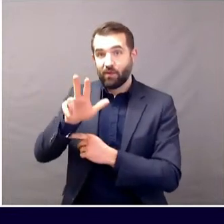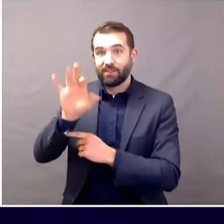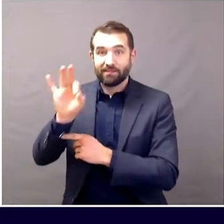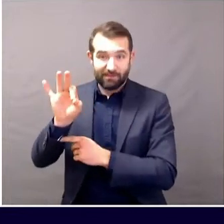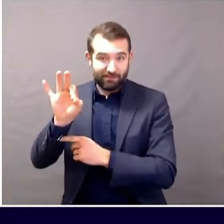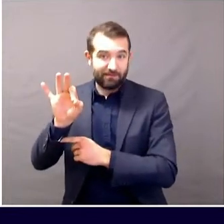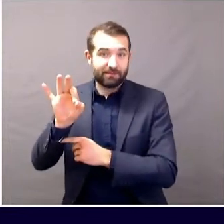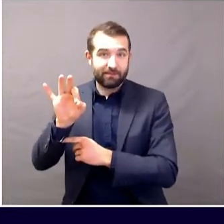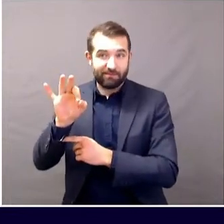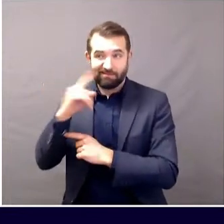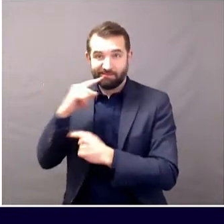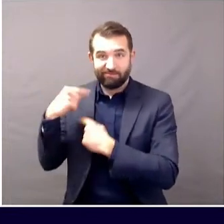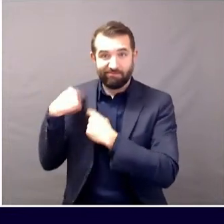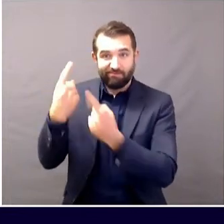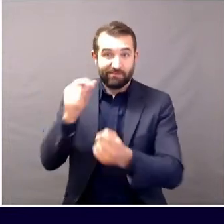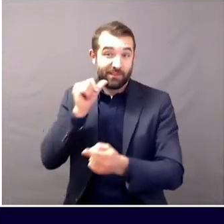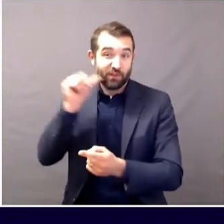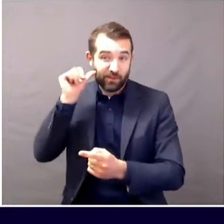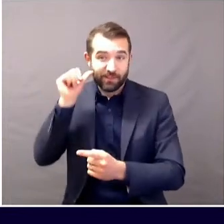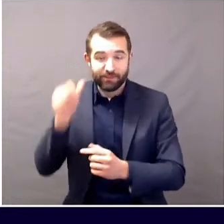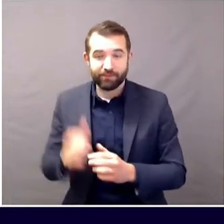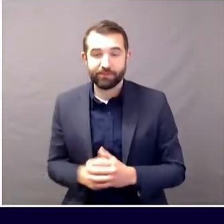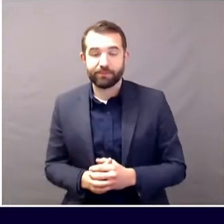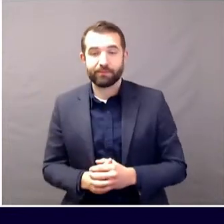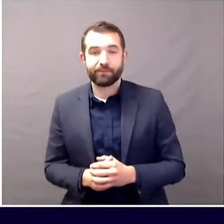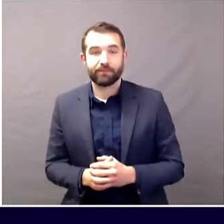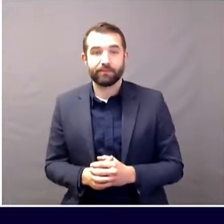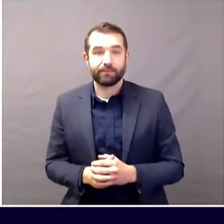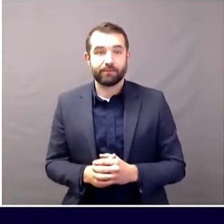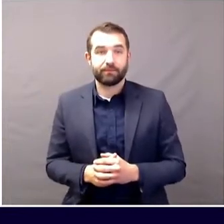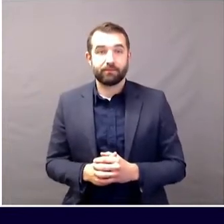cases since yesterday. Of those,